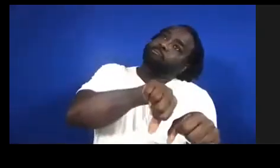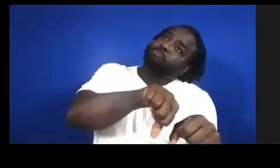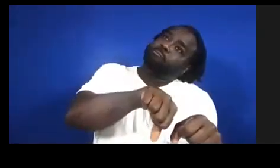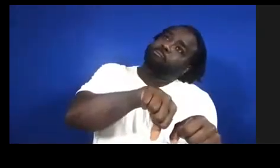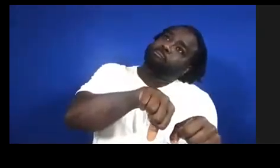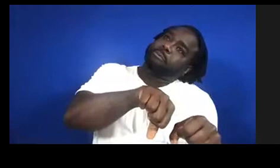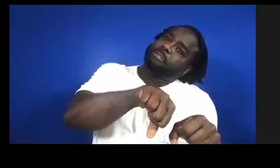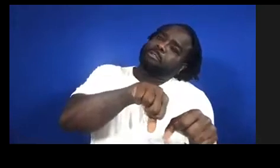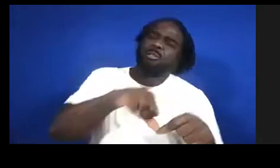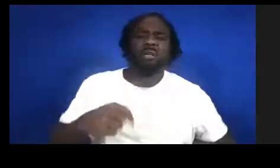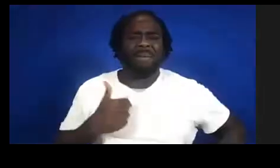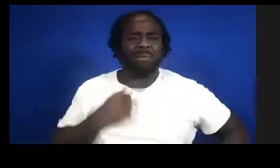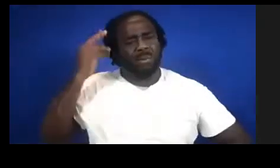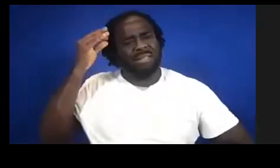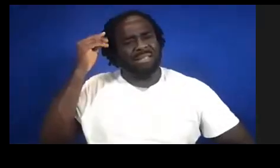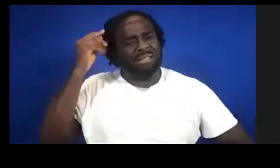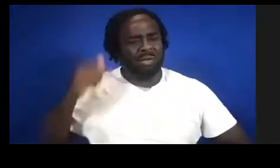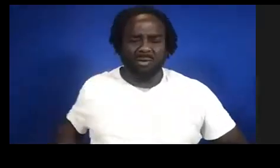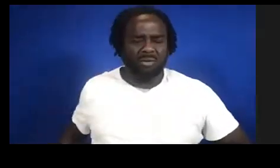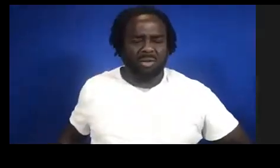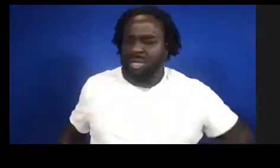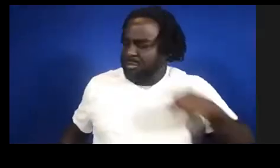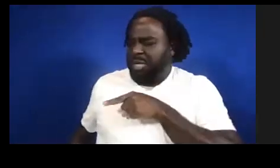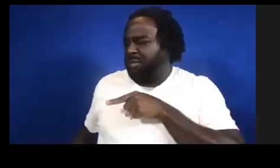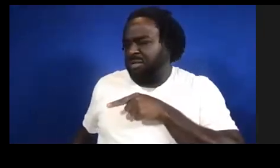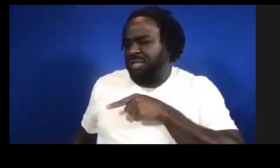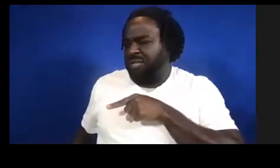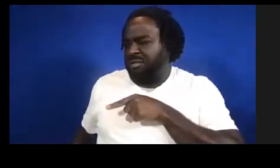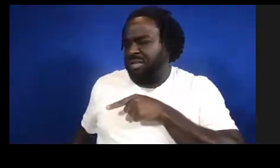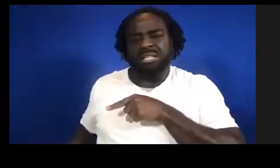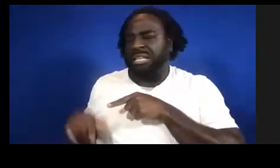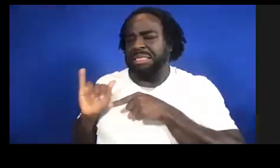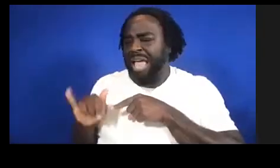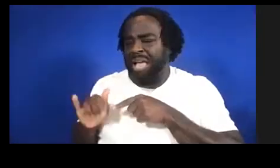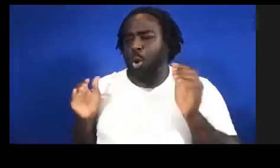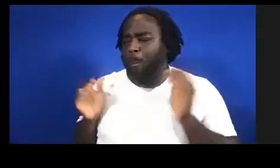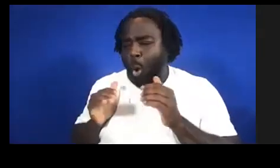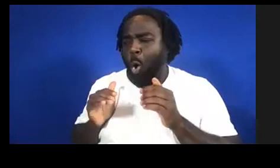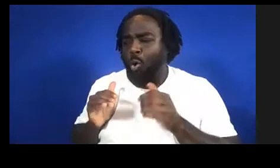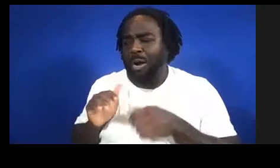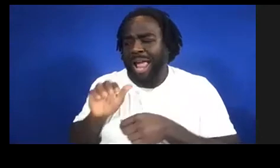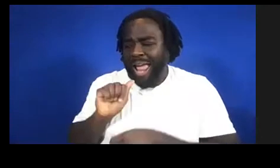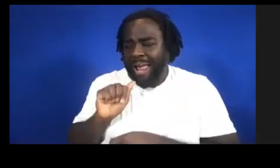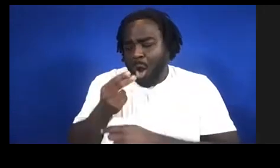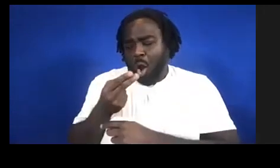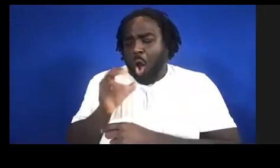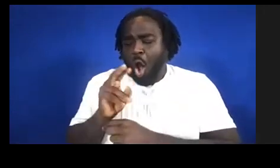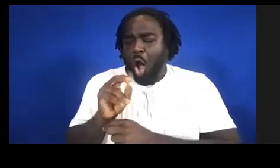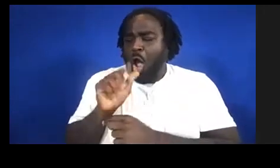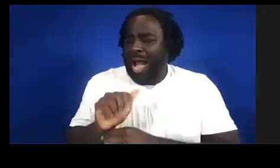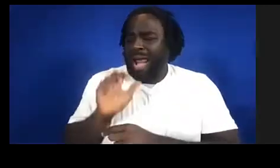of the car, and this deer is right there on the road on its side. And I'm like,